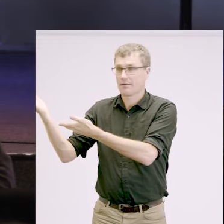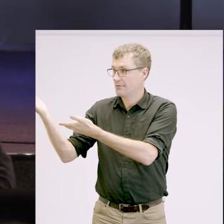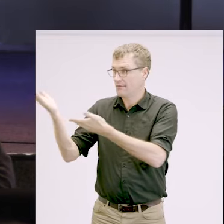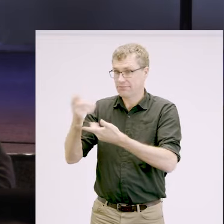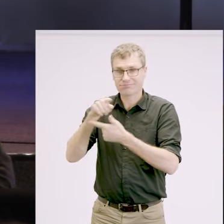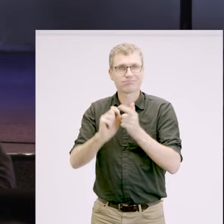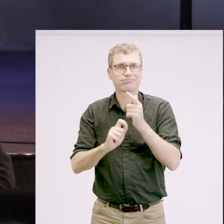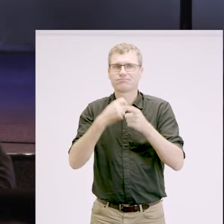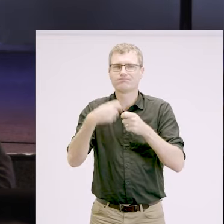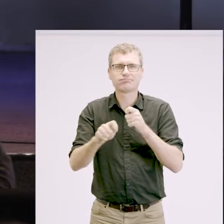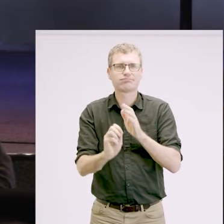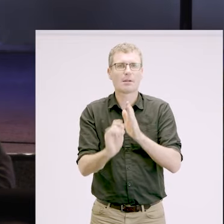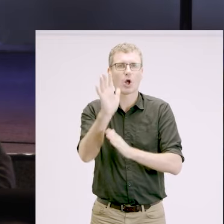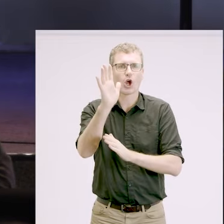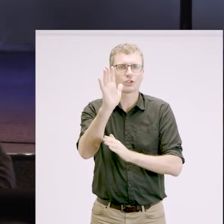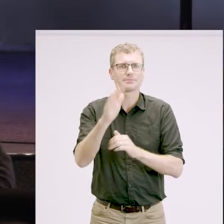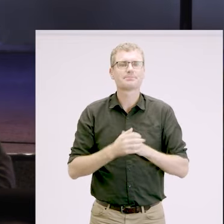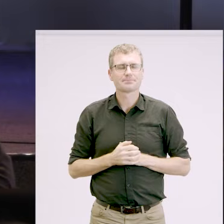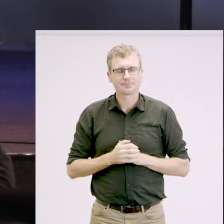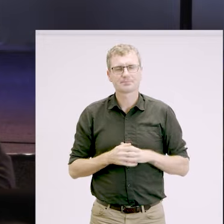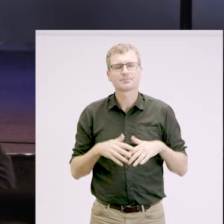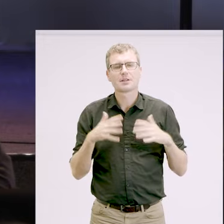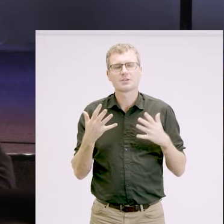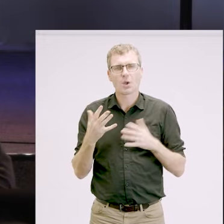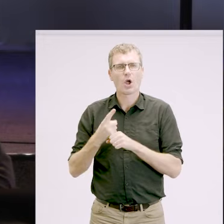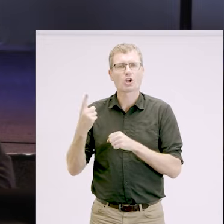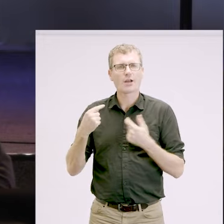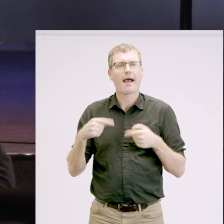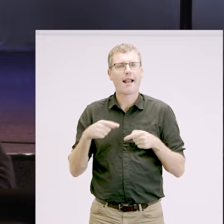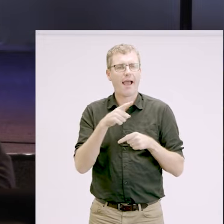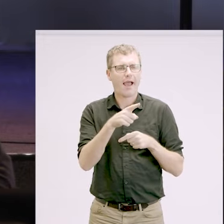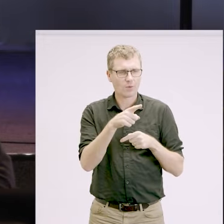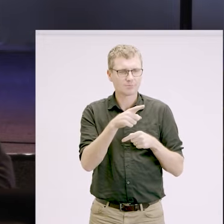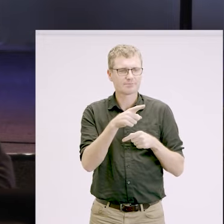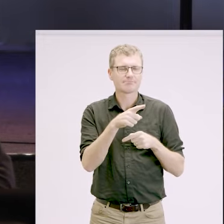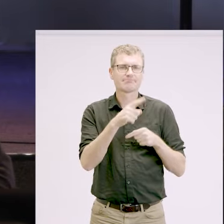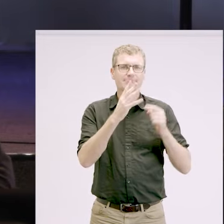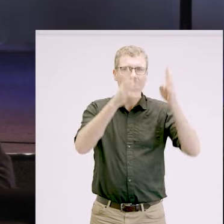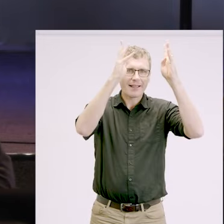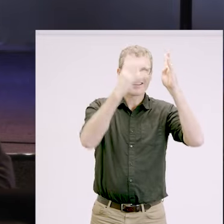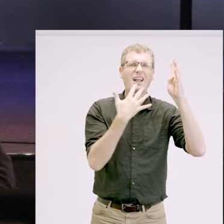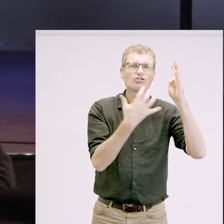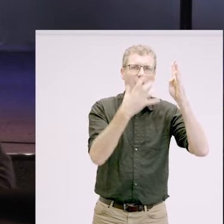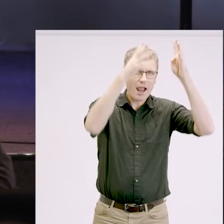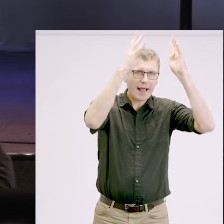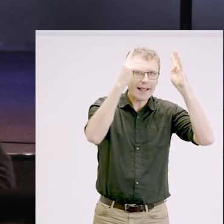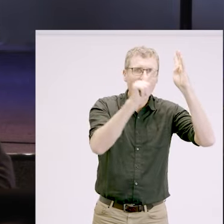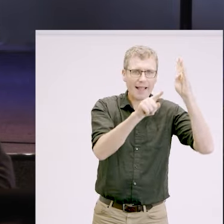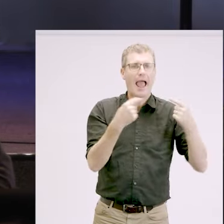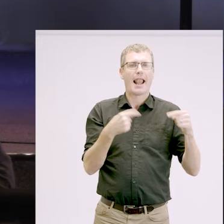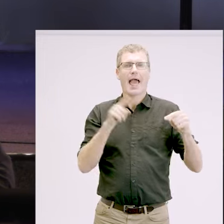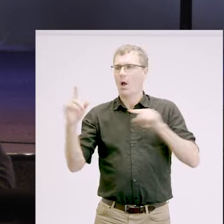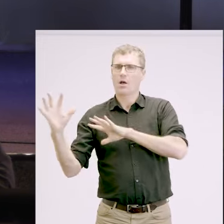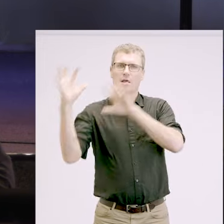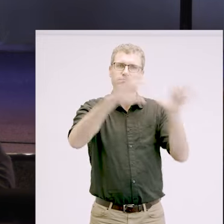him the word of the Lord. So notice, God positively allows Jehoiakim to be overthrown. God gives him into